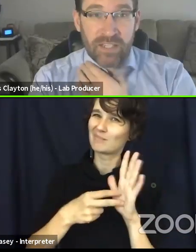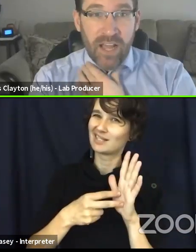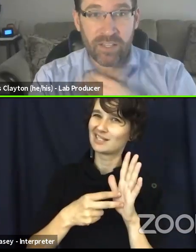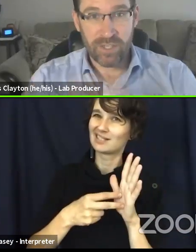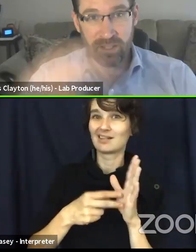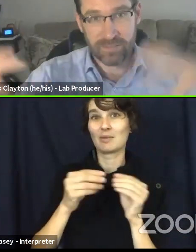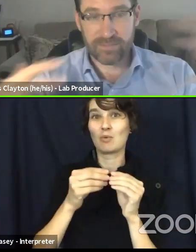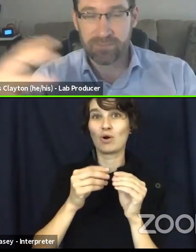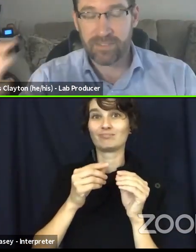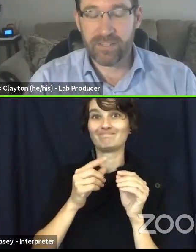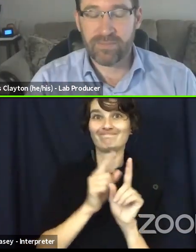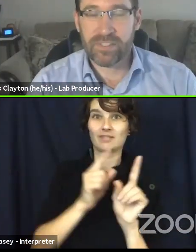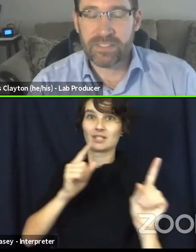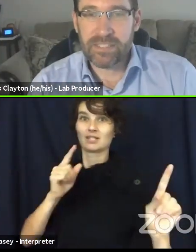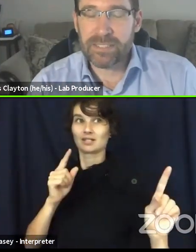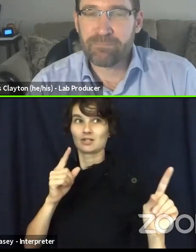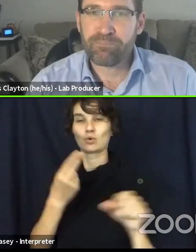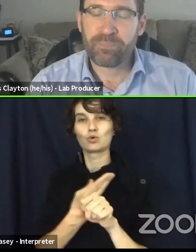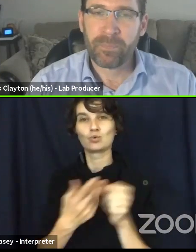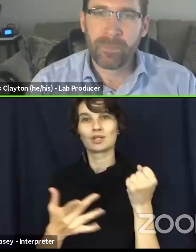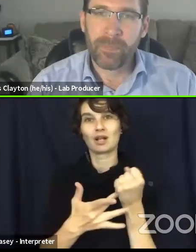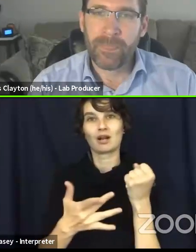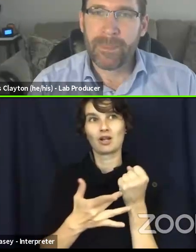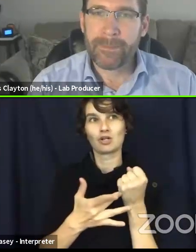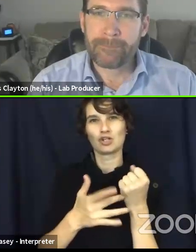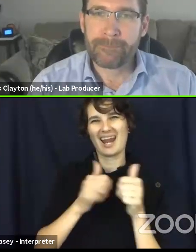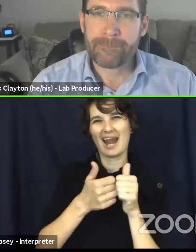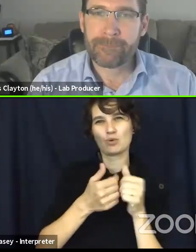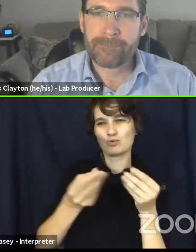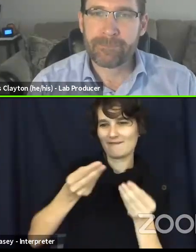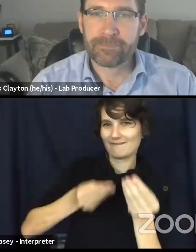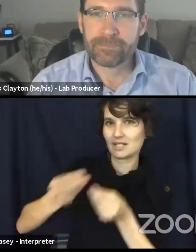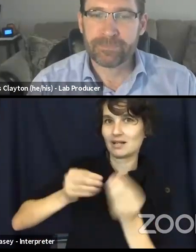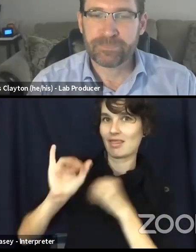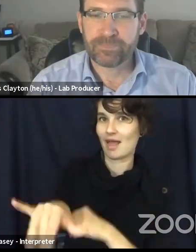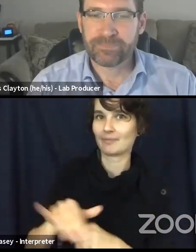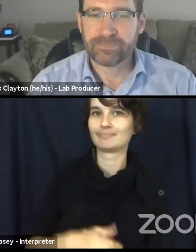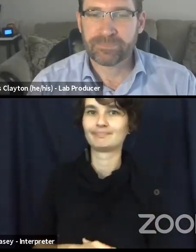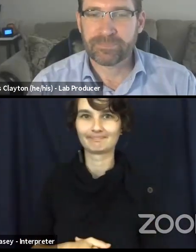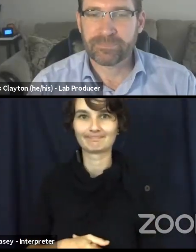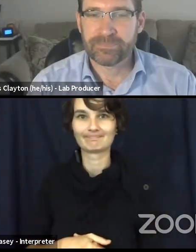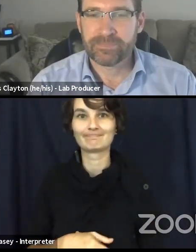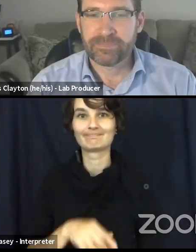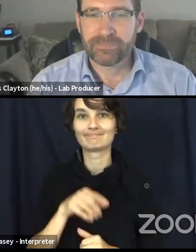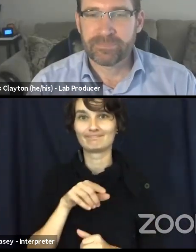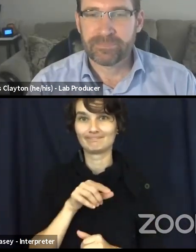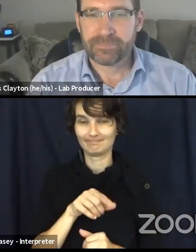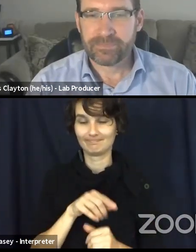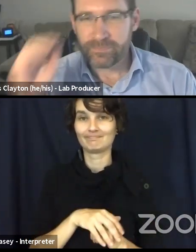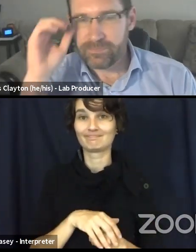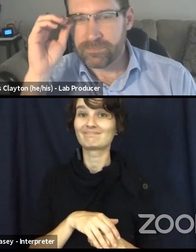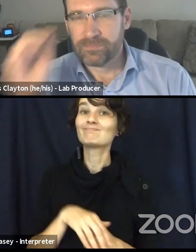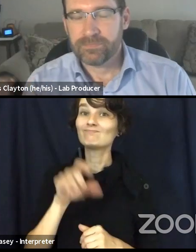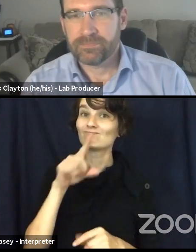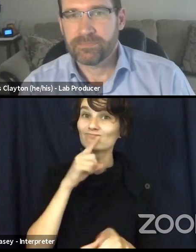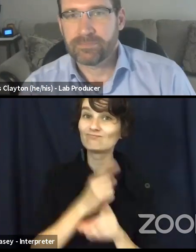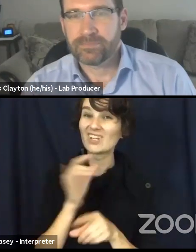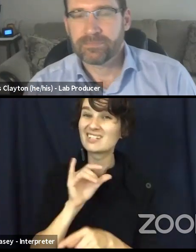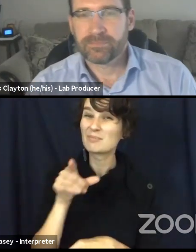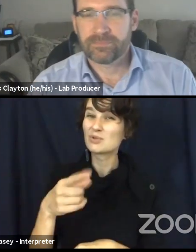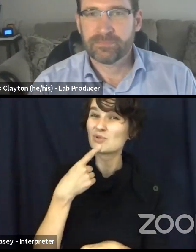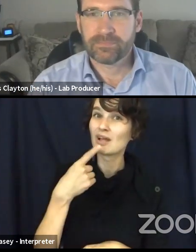use of technology that facilitates that. Yeah, like you said, Doug, you know, it's been really important for me to